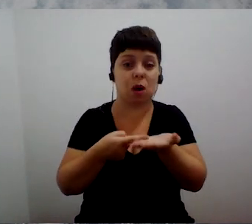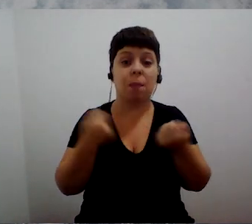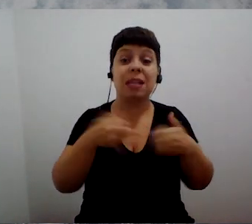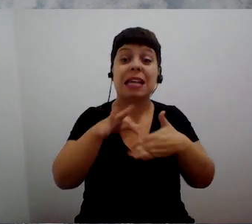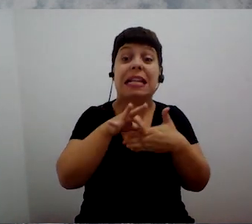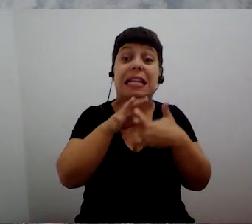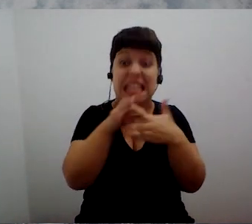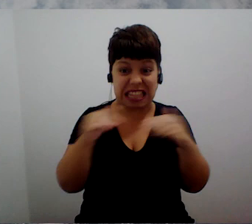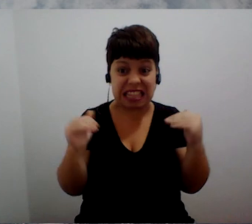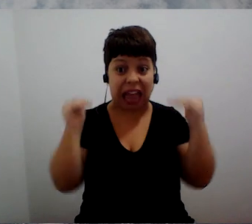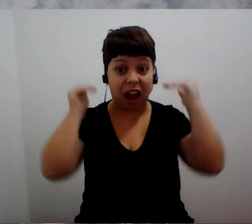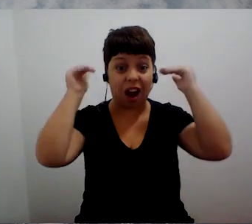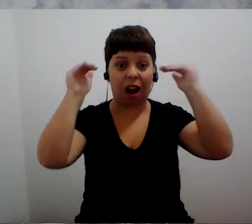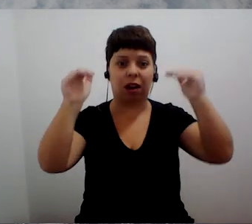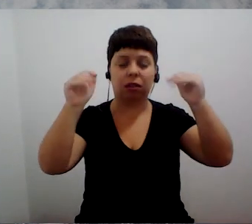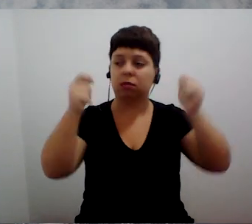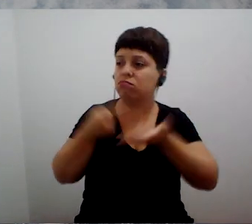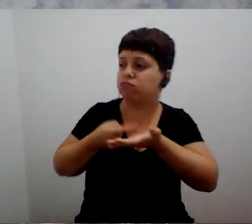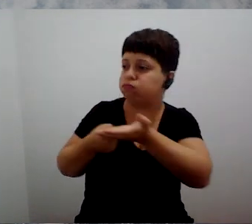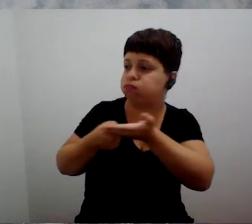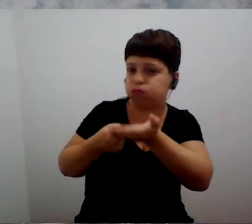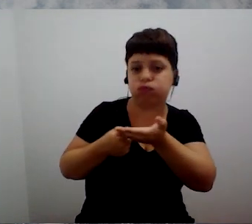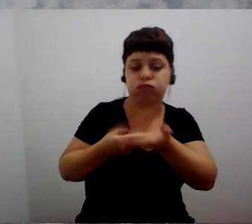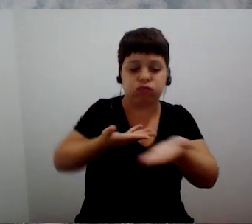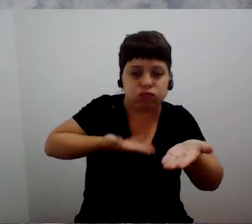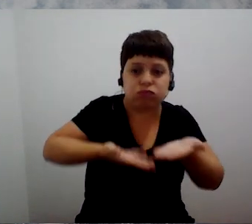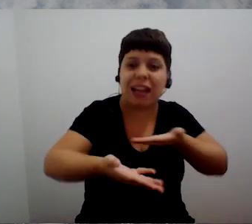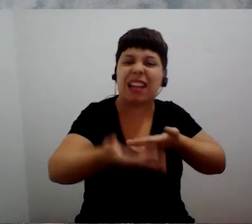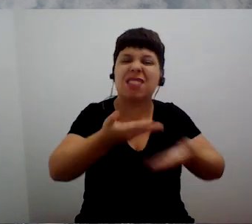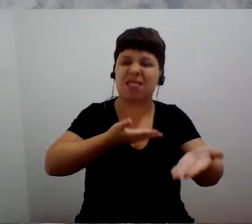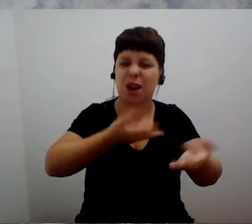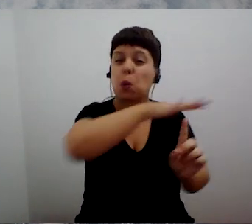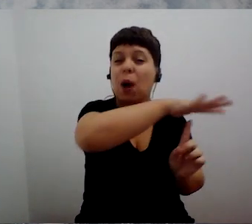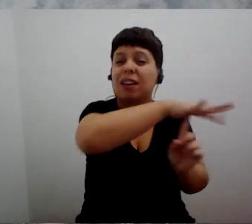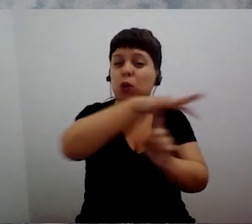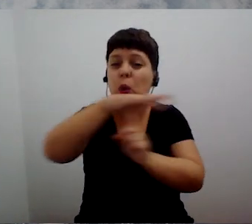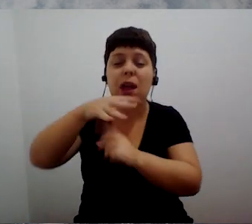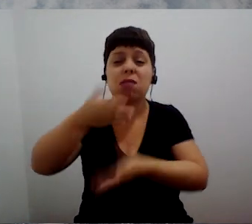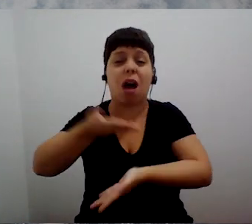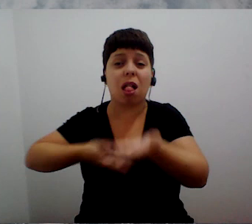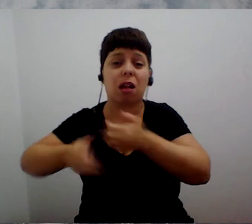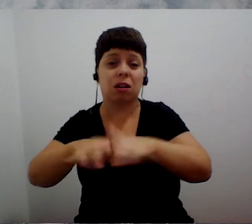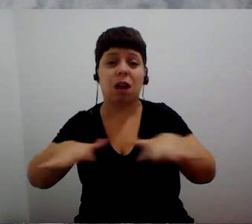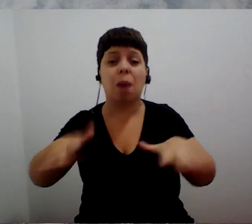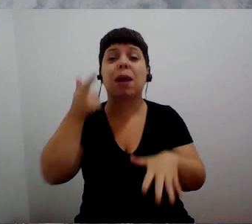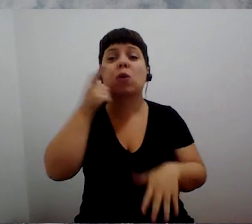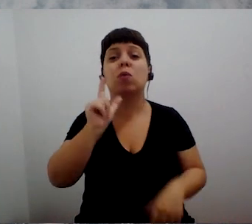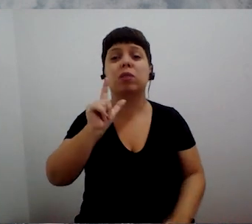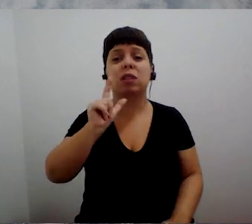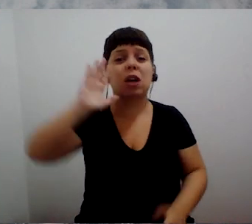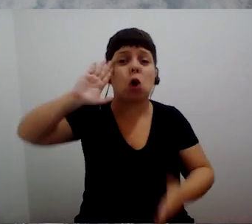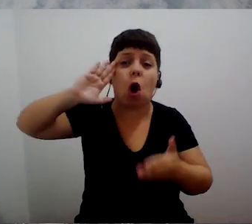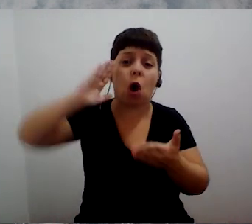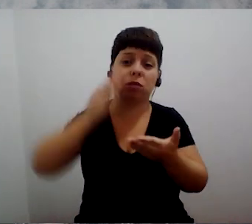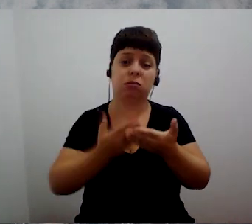highest level to redefine our relationship with nature and the ocean, and to build trust and improve